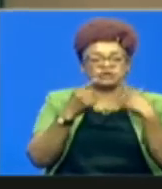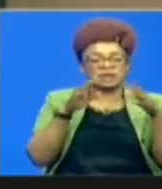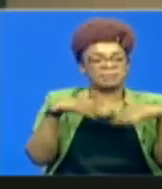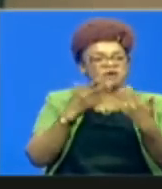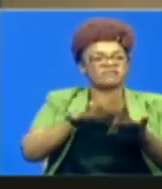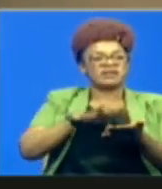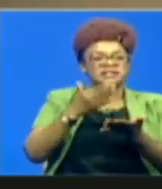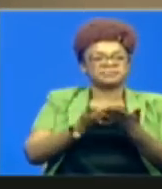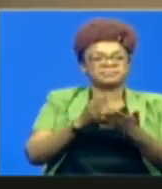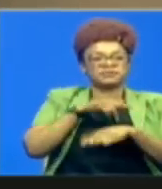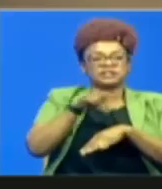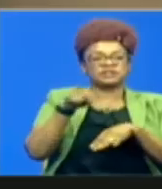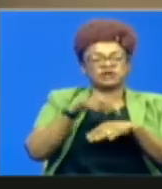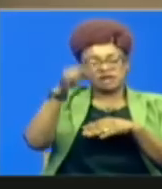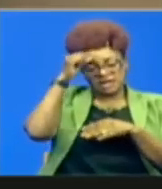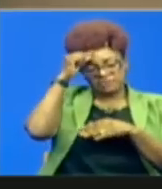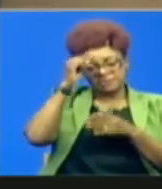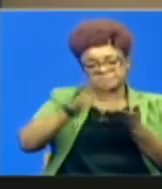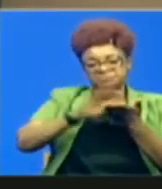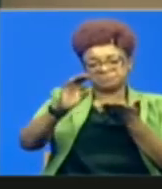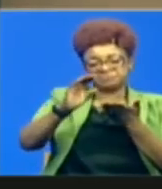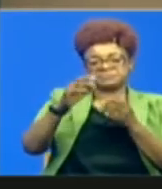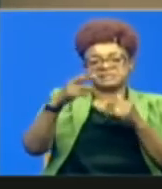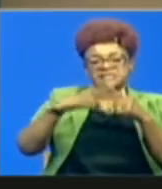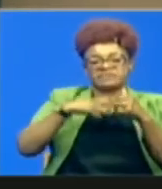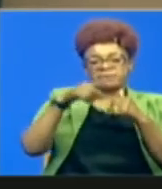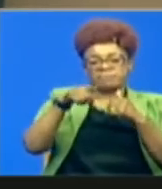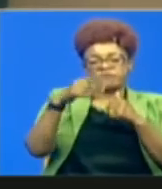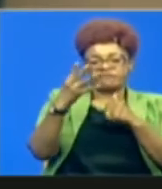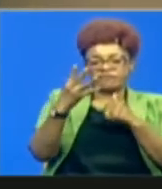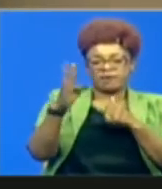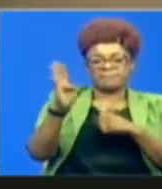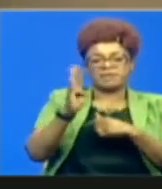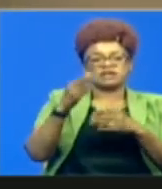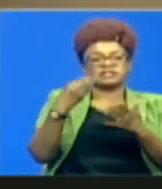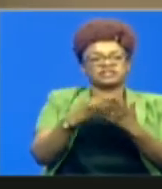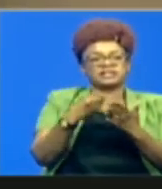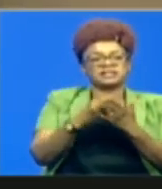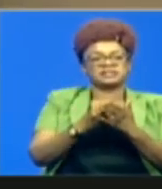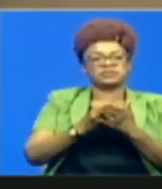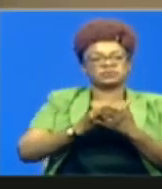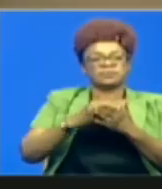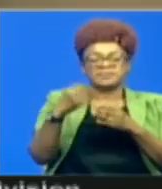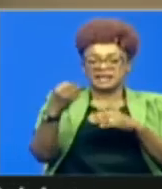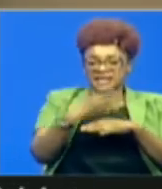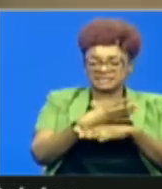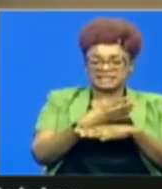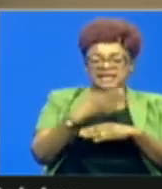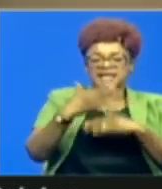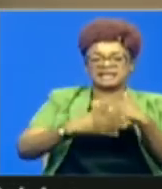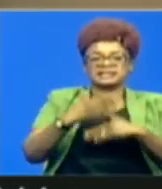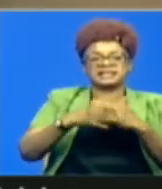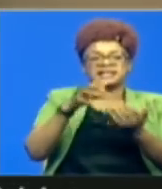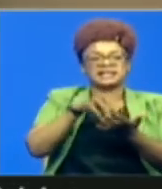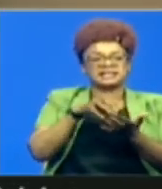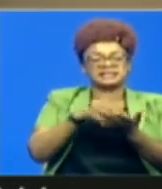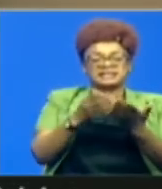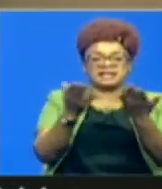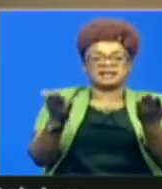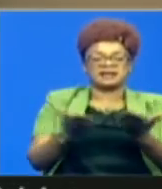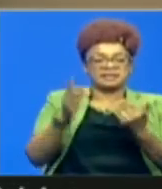The national government allocated 7.4 billion shillings to cancer-related cases here in Kenya